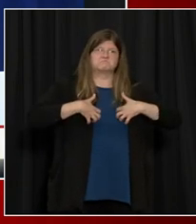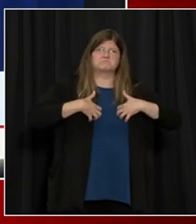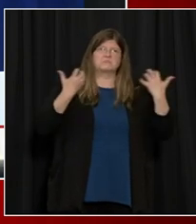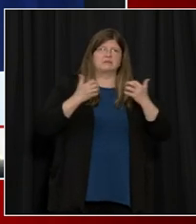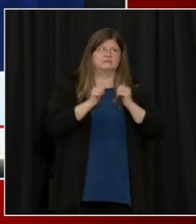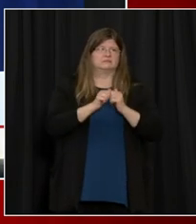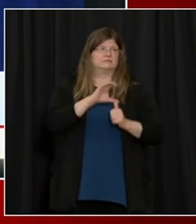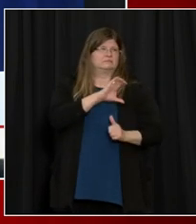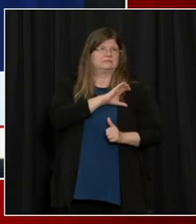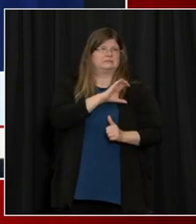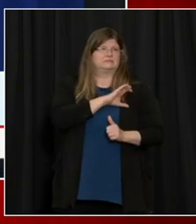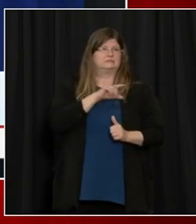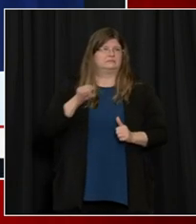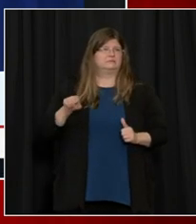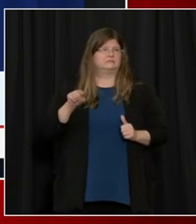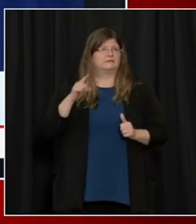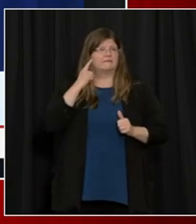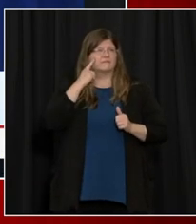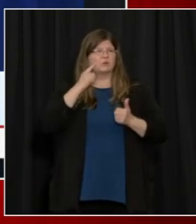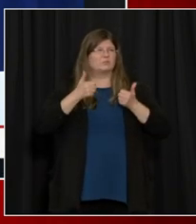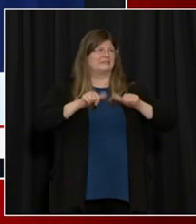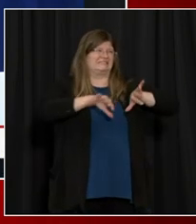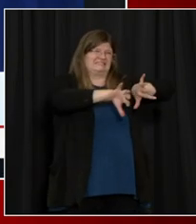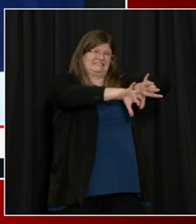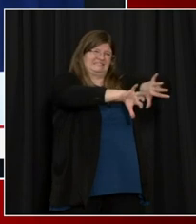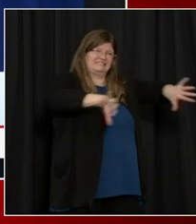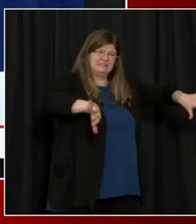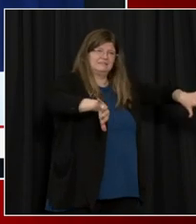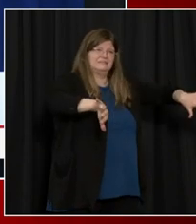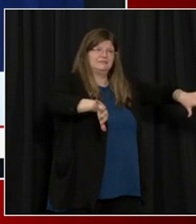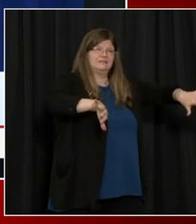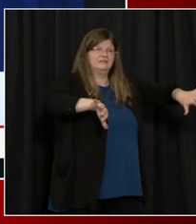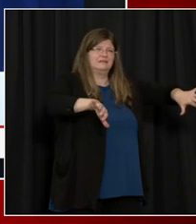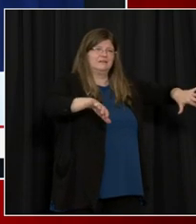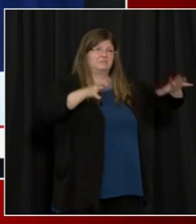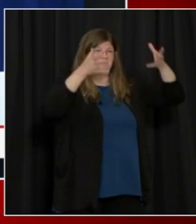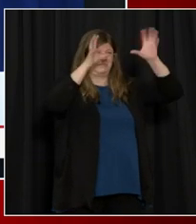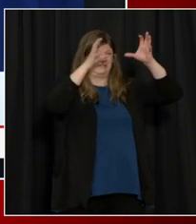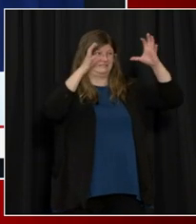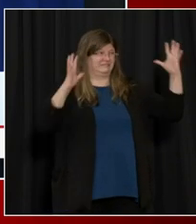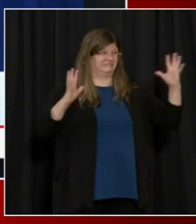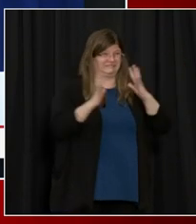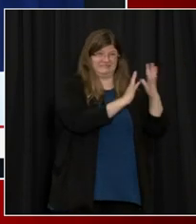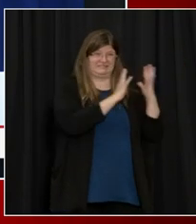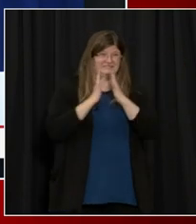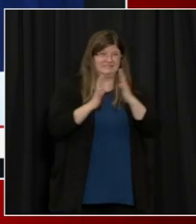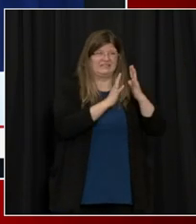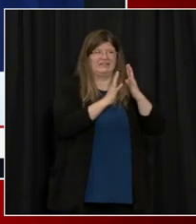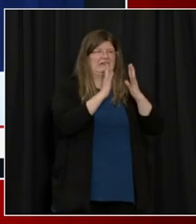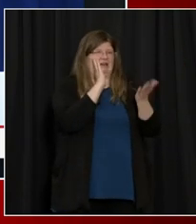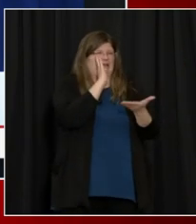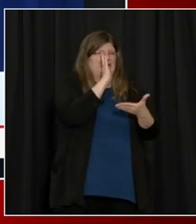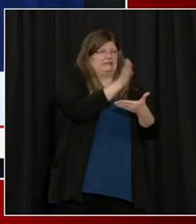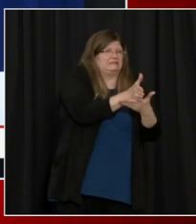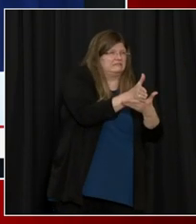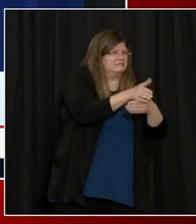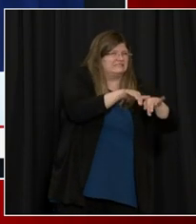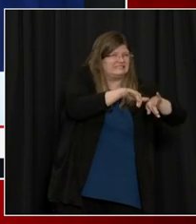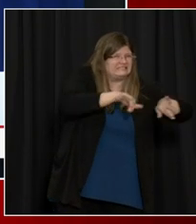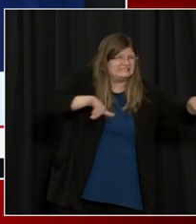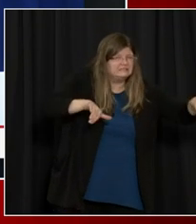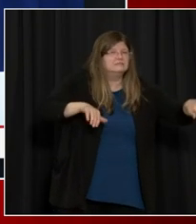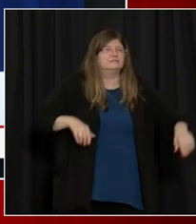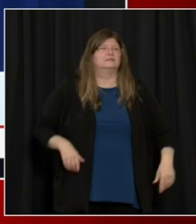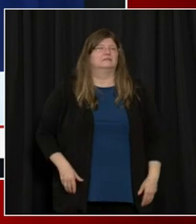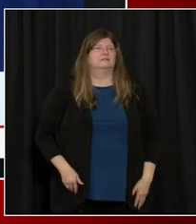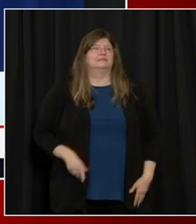because they were trying to keep people from not social distancing? Yeah, I wouldn't say any single